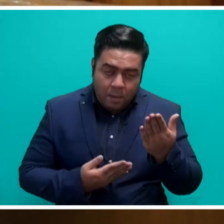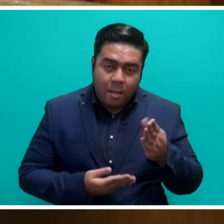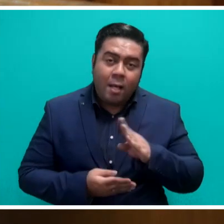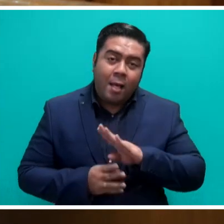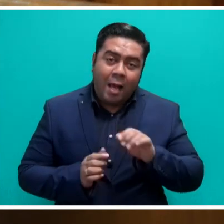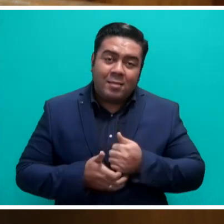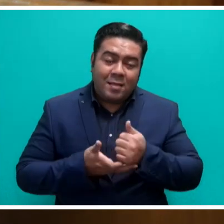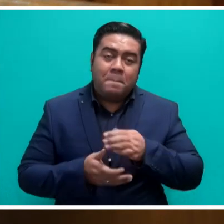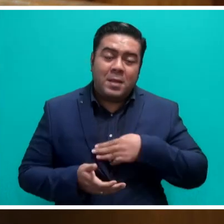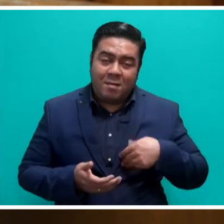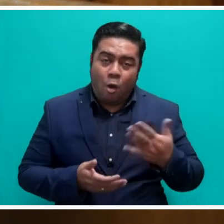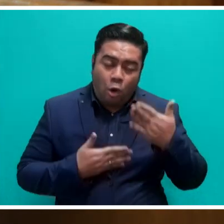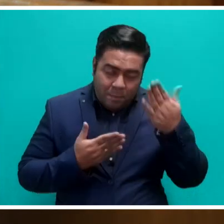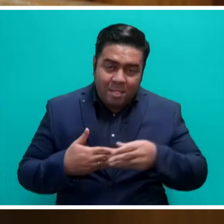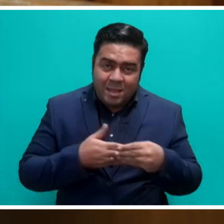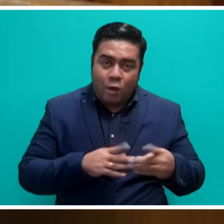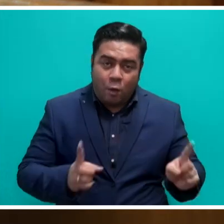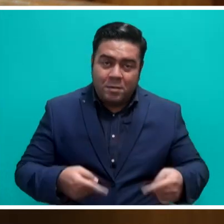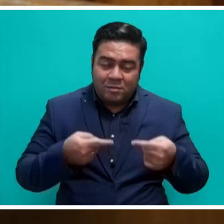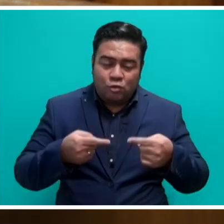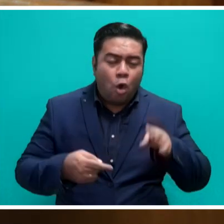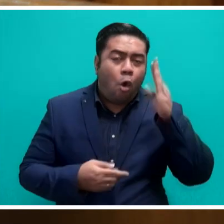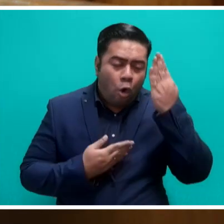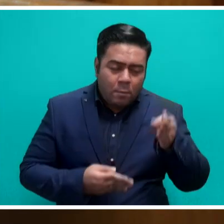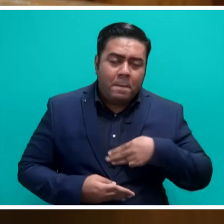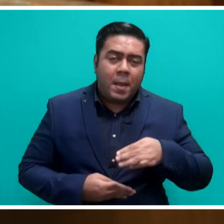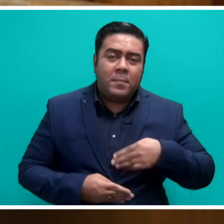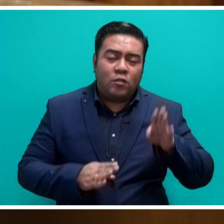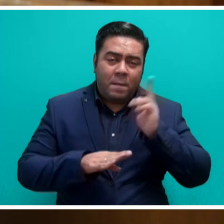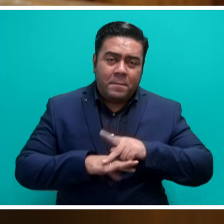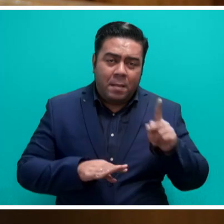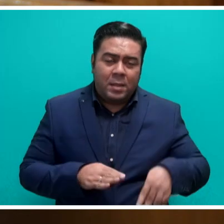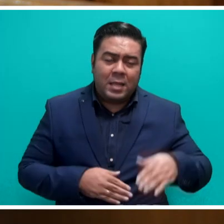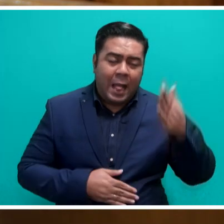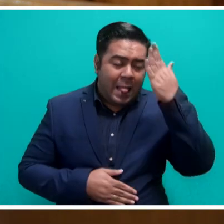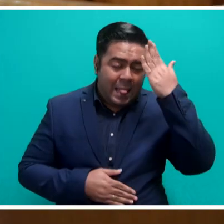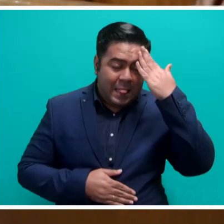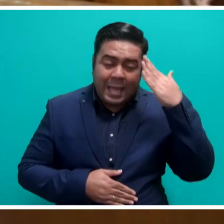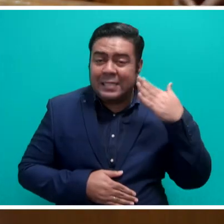the Opposition, Honorable Members of Parliament, ladies and gentlemen.